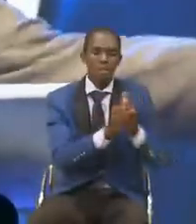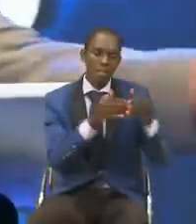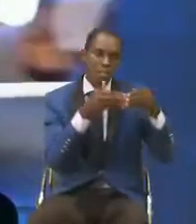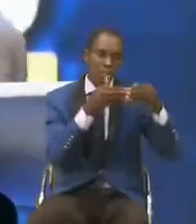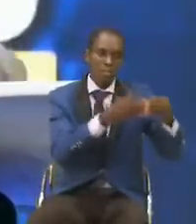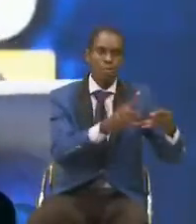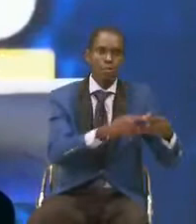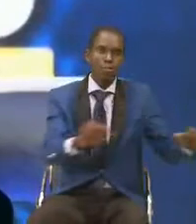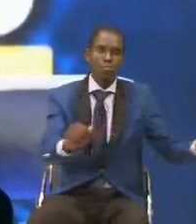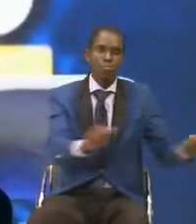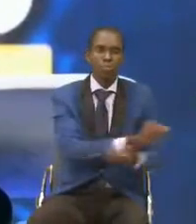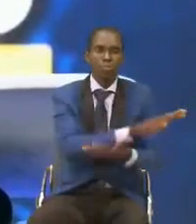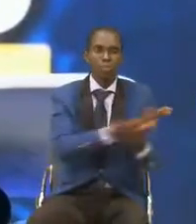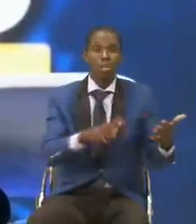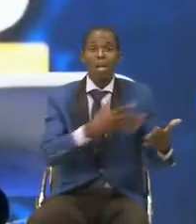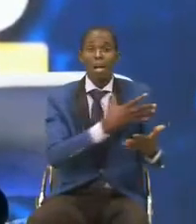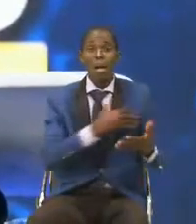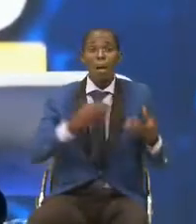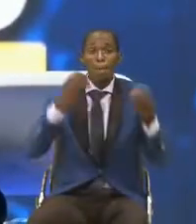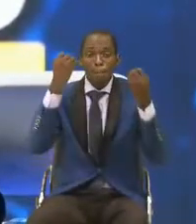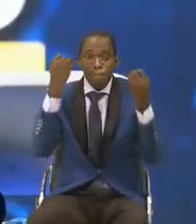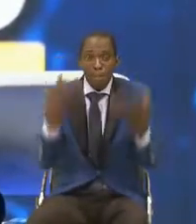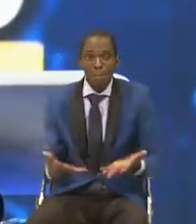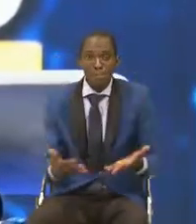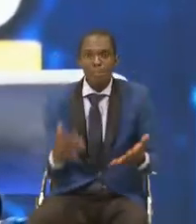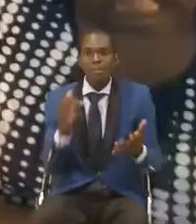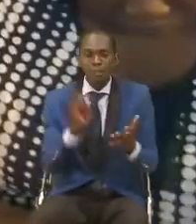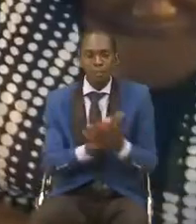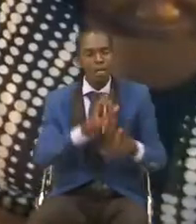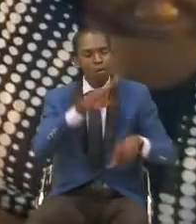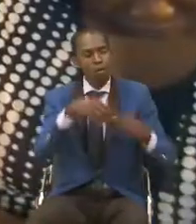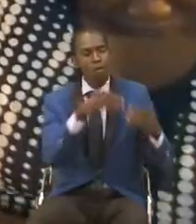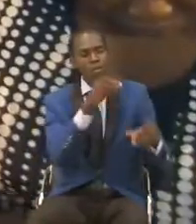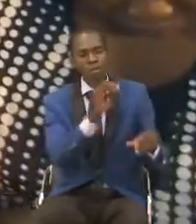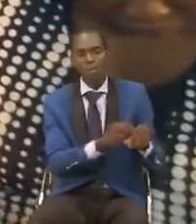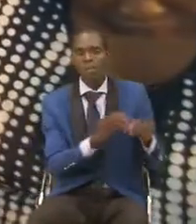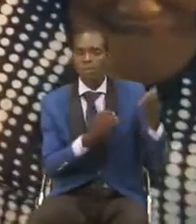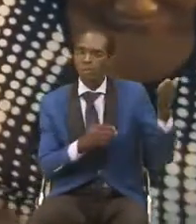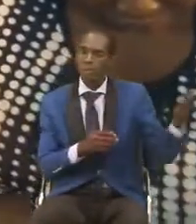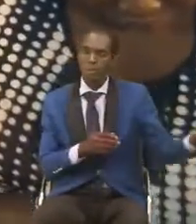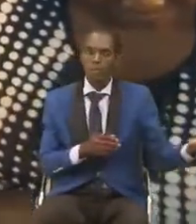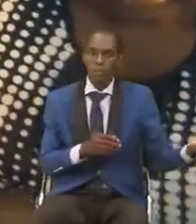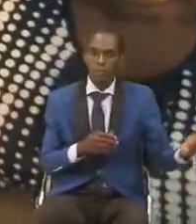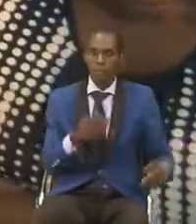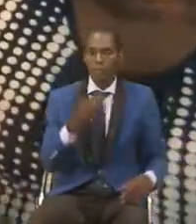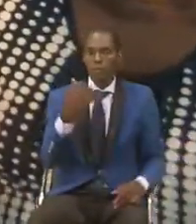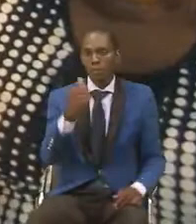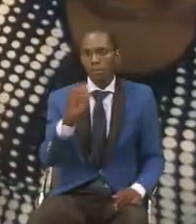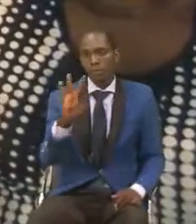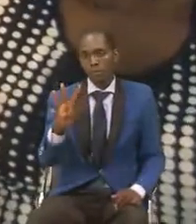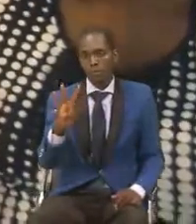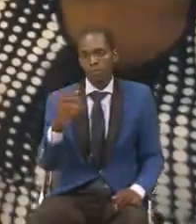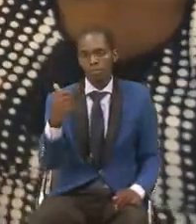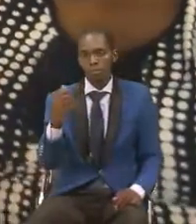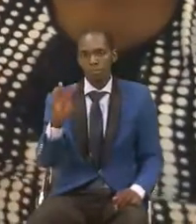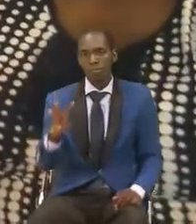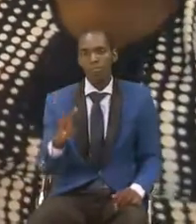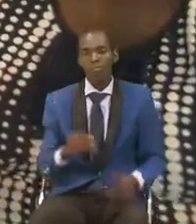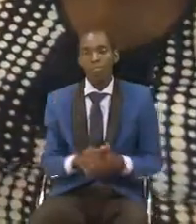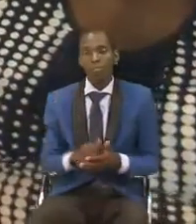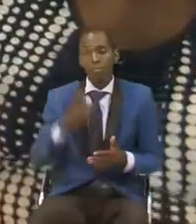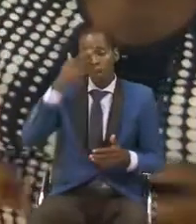and broad is the way that leadeth to destruction, and many there be that go